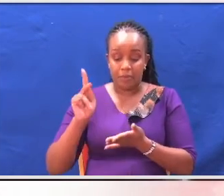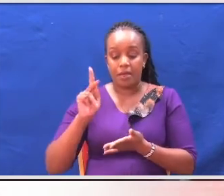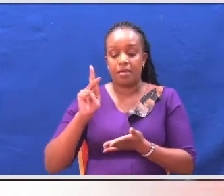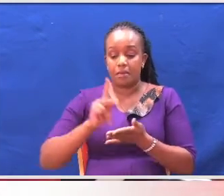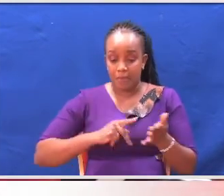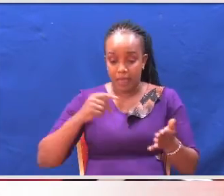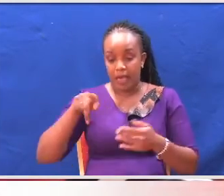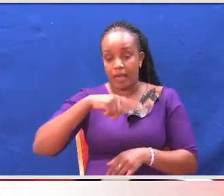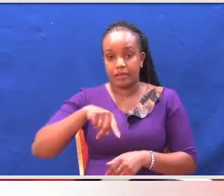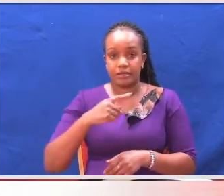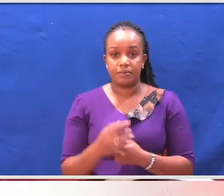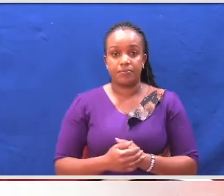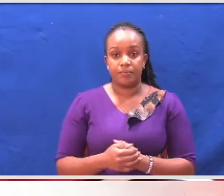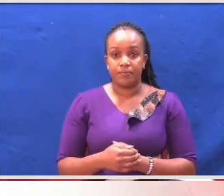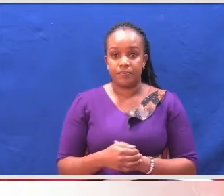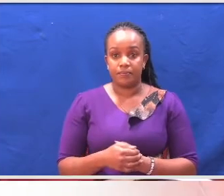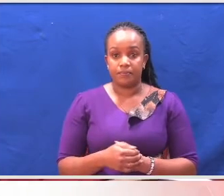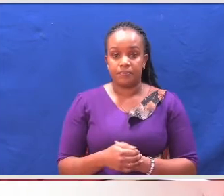can give us. Violet Auma,